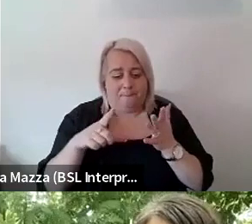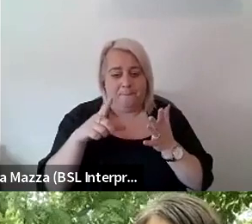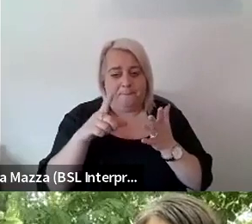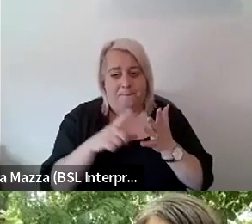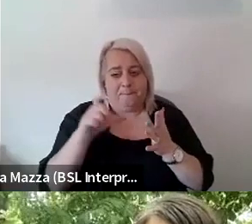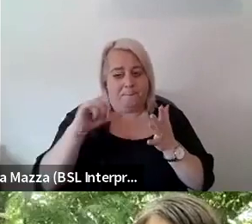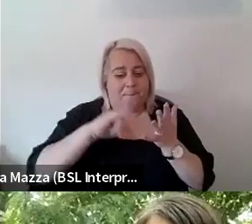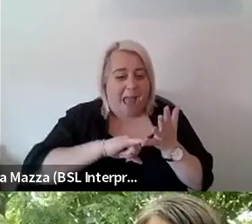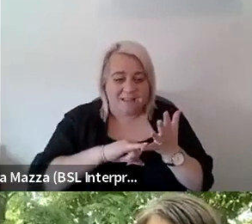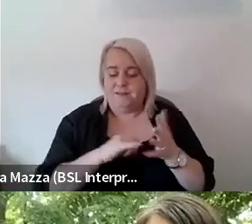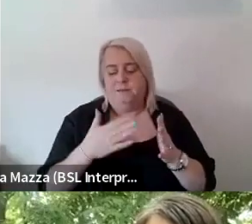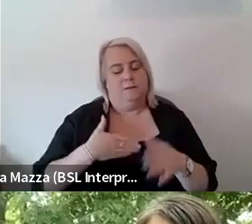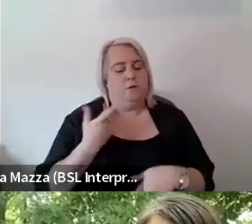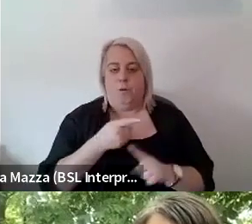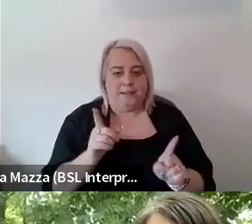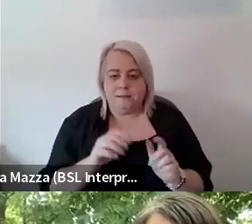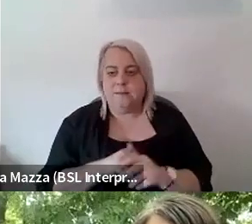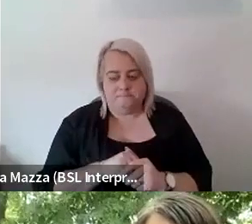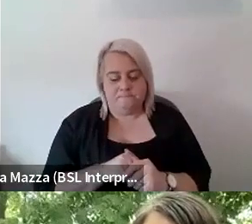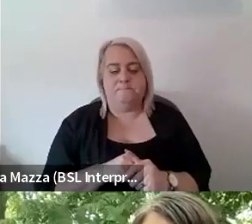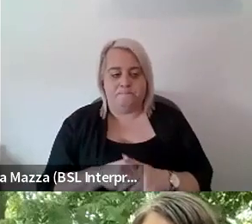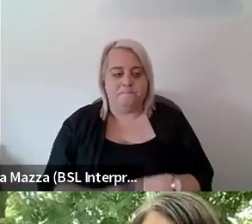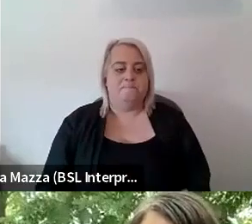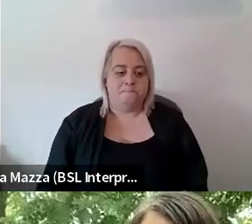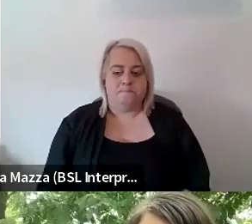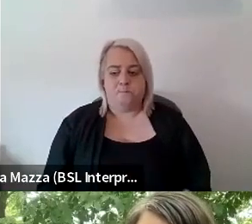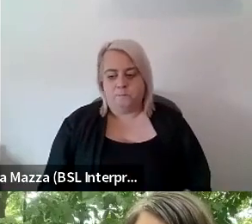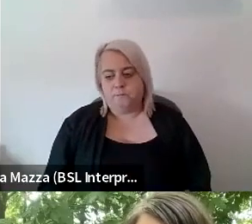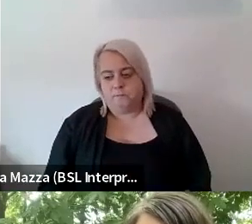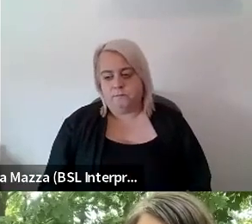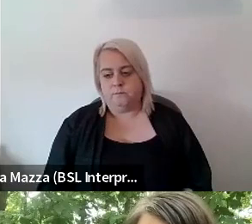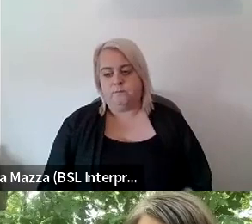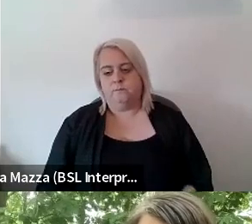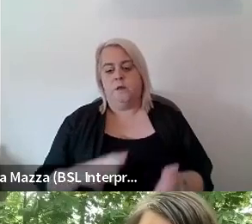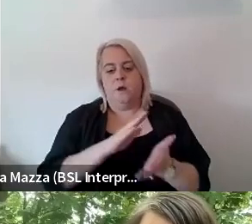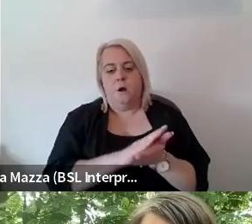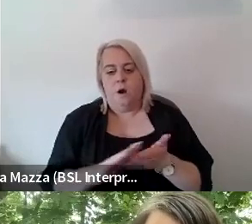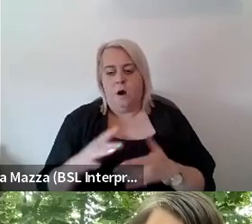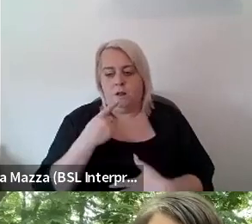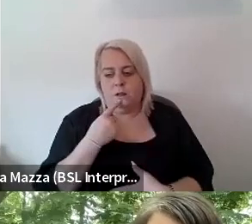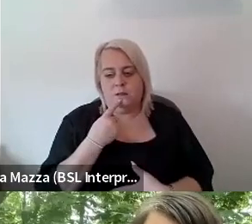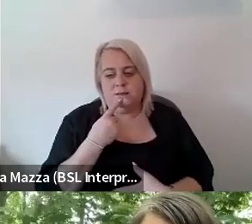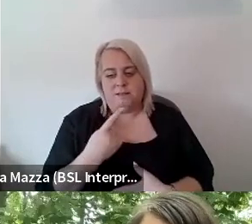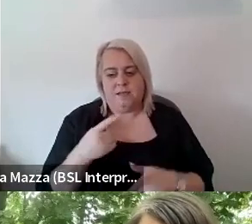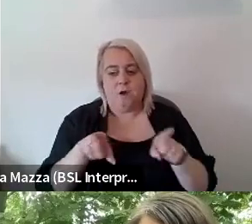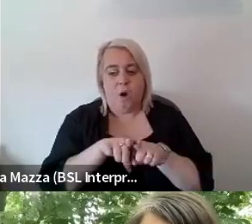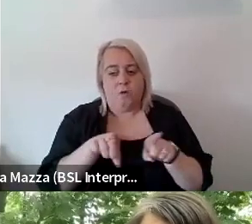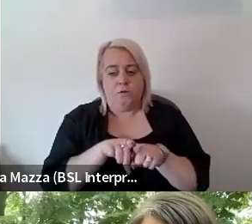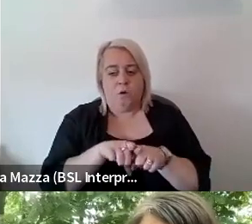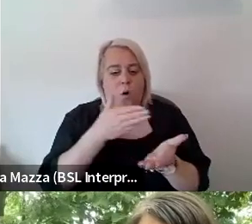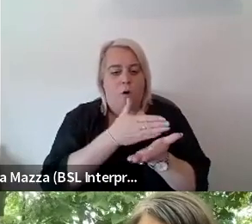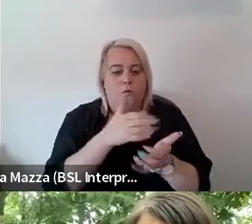That and consistency from me personally. I think also too, using good, clean